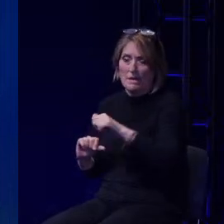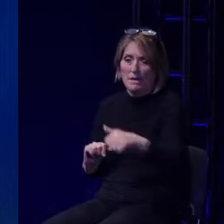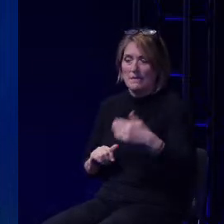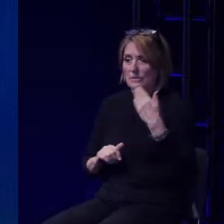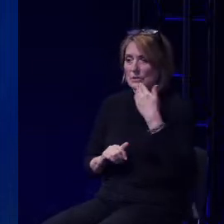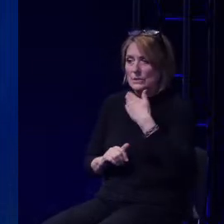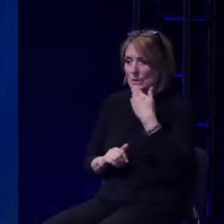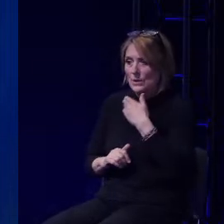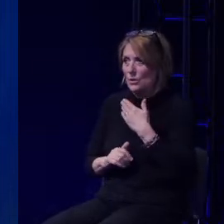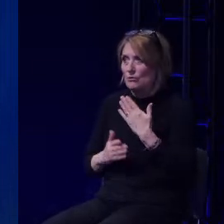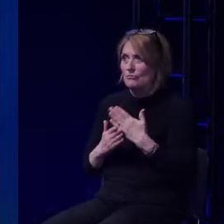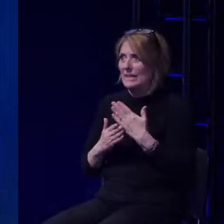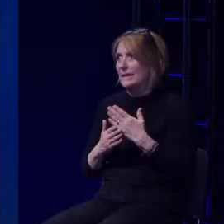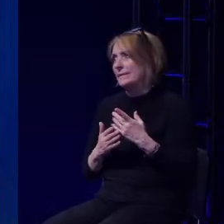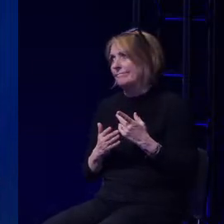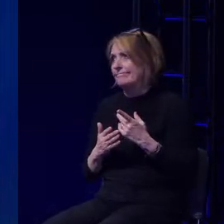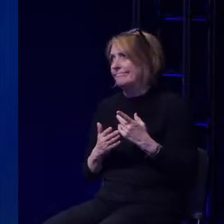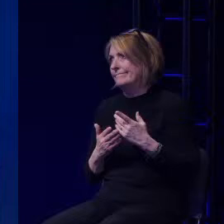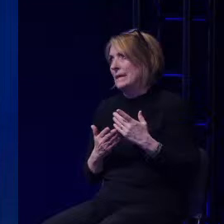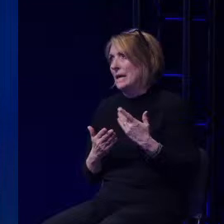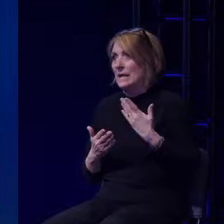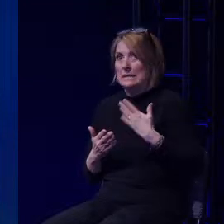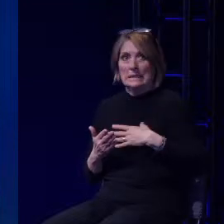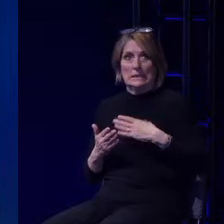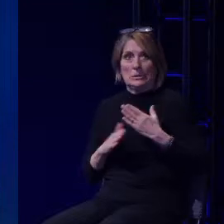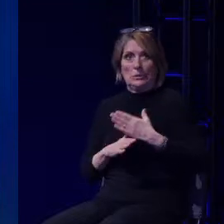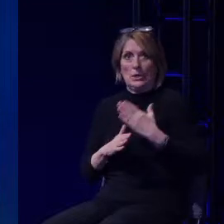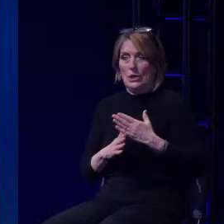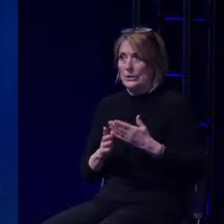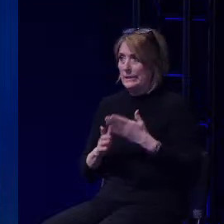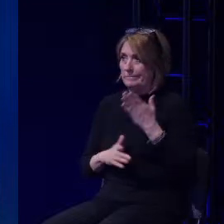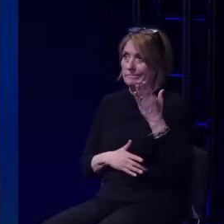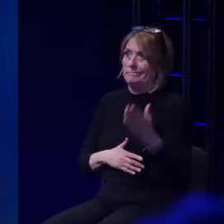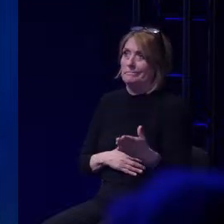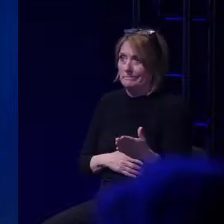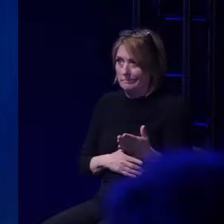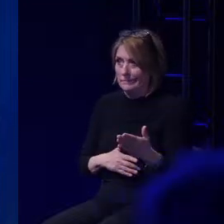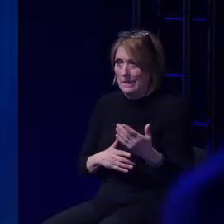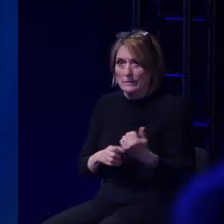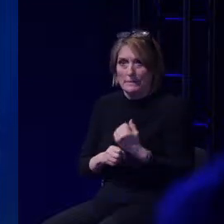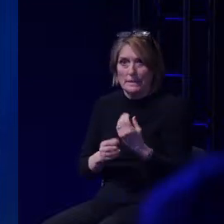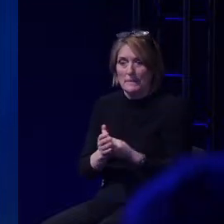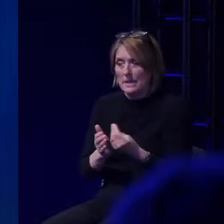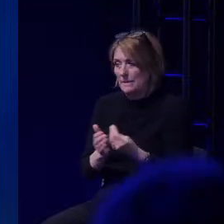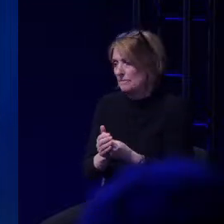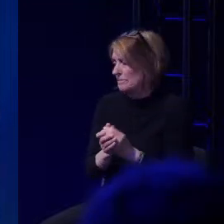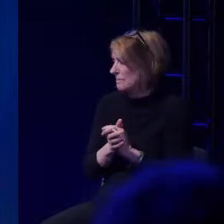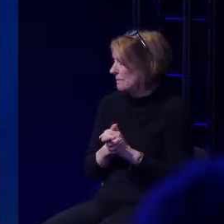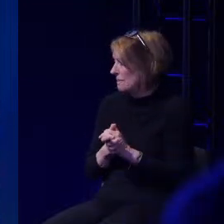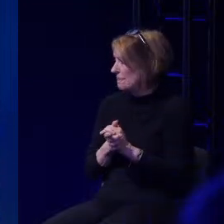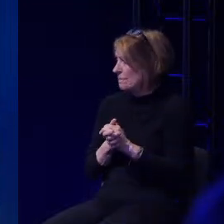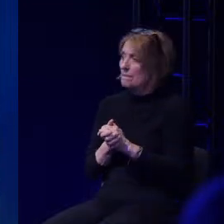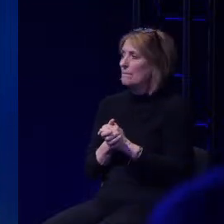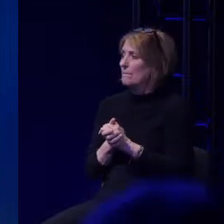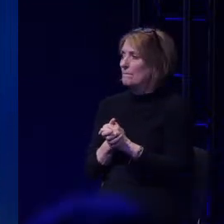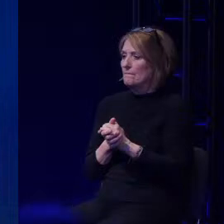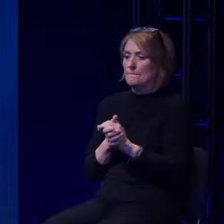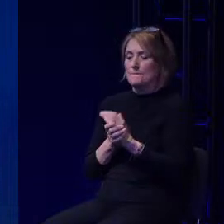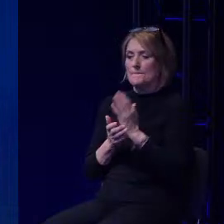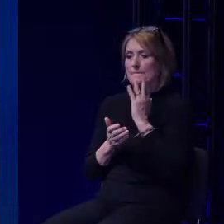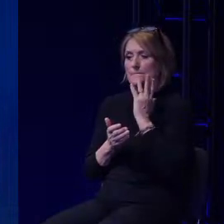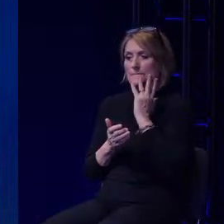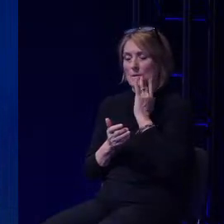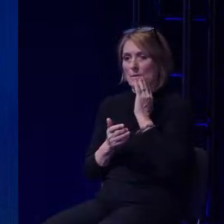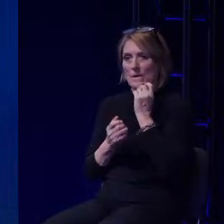a means to an end. It was a means to work and make money, honestly. But I very